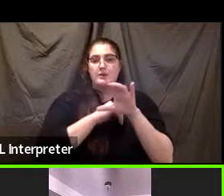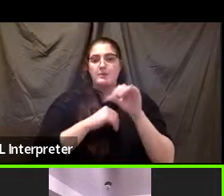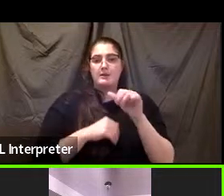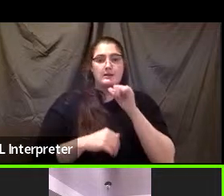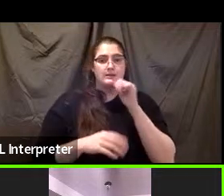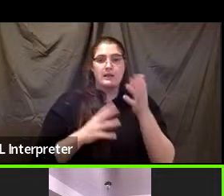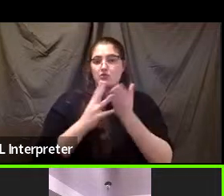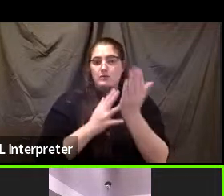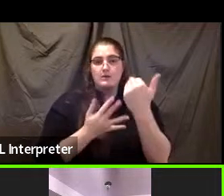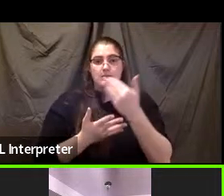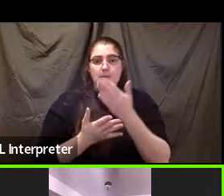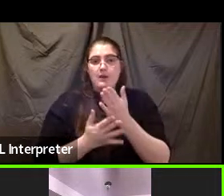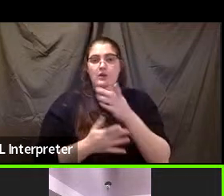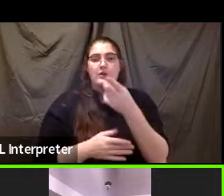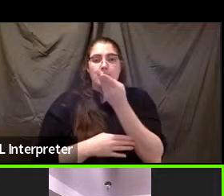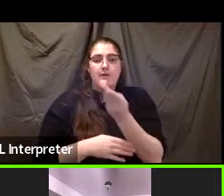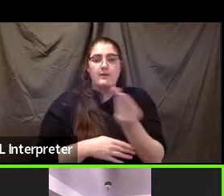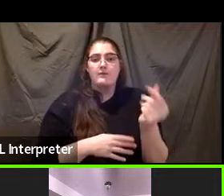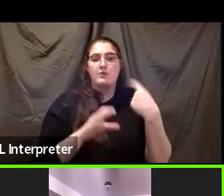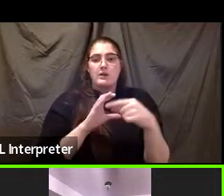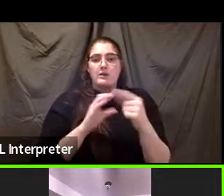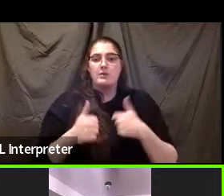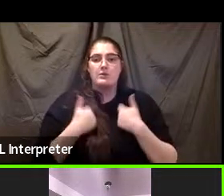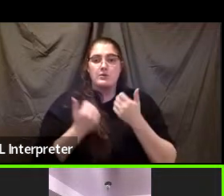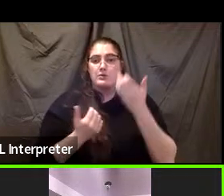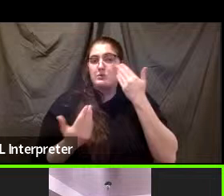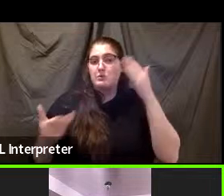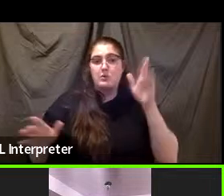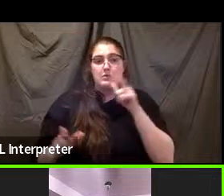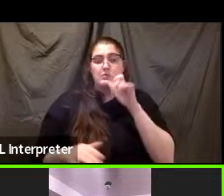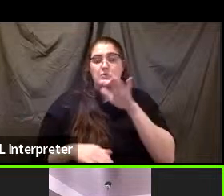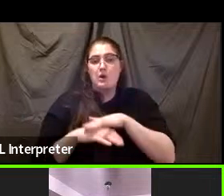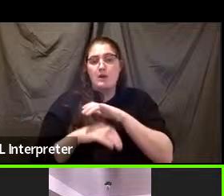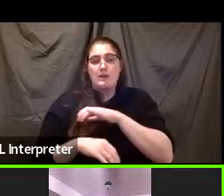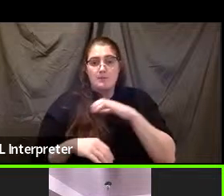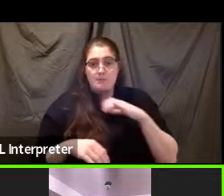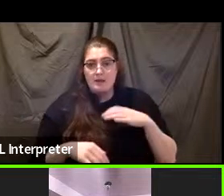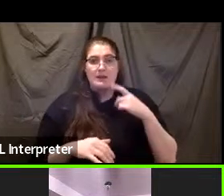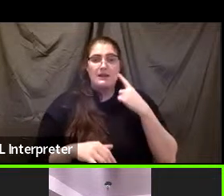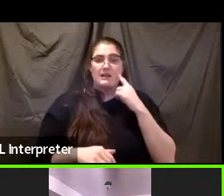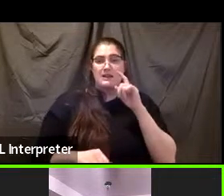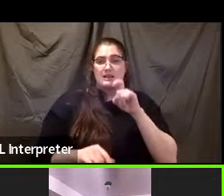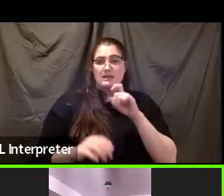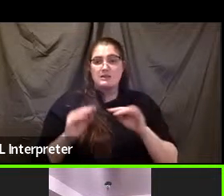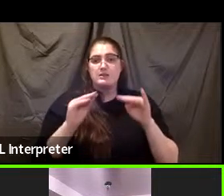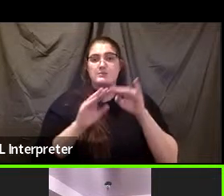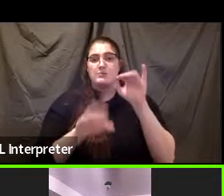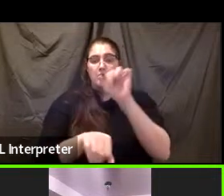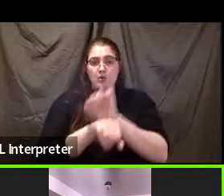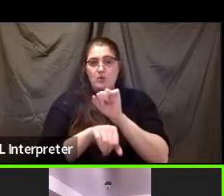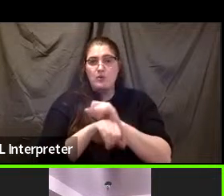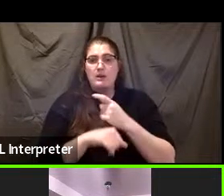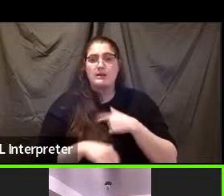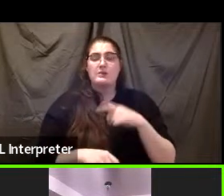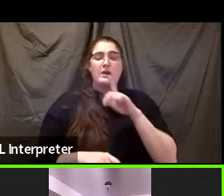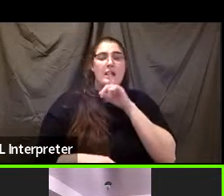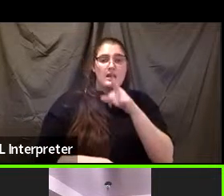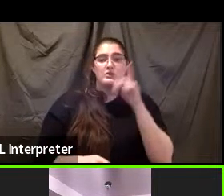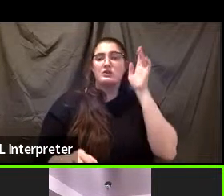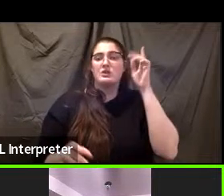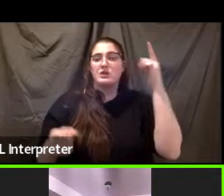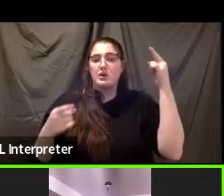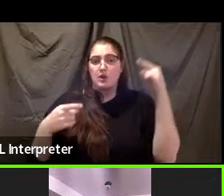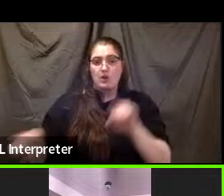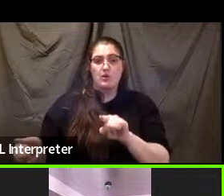few email addresses. You don't even know who's on the committee. And I think it needs more work. So I would actually agree with Commissioner